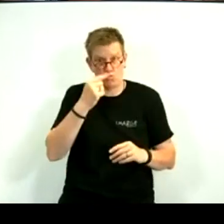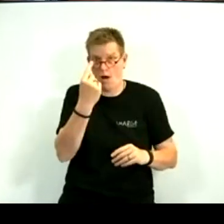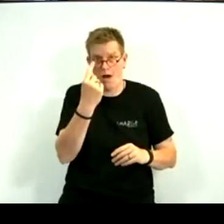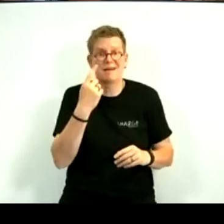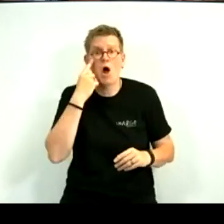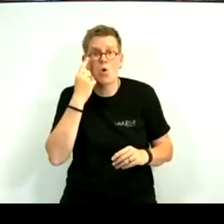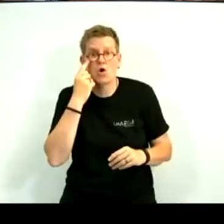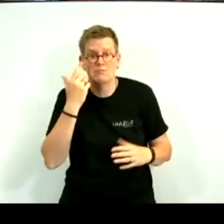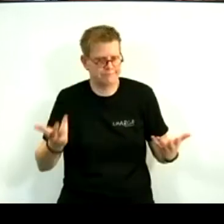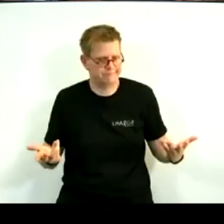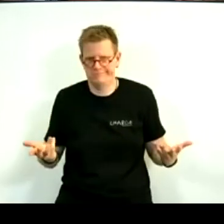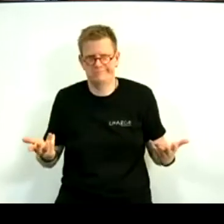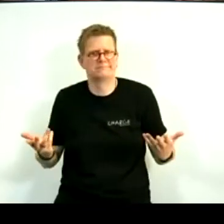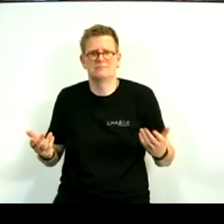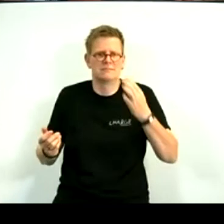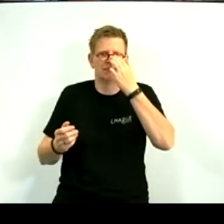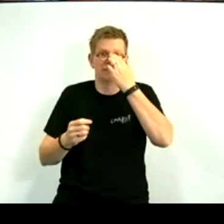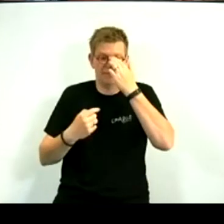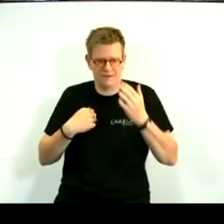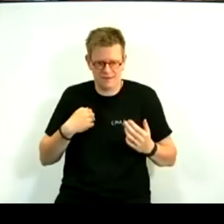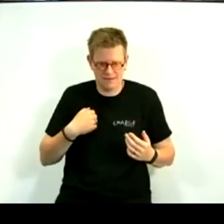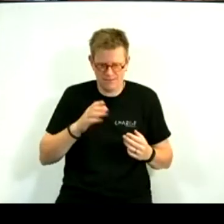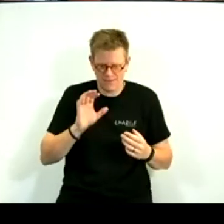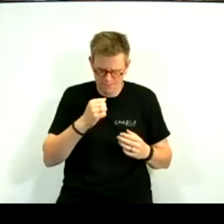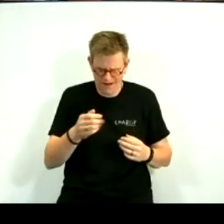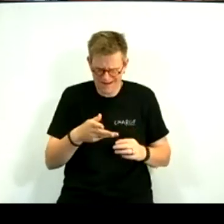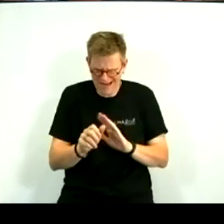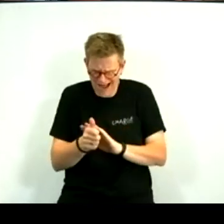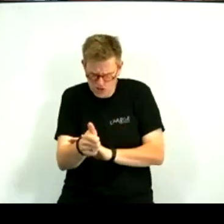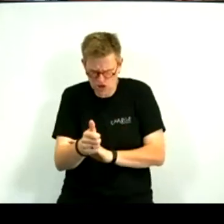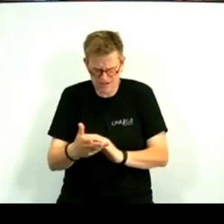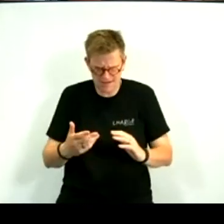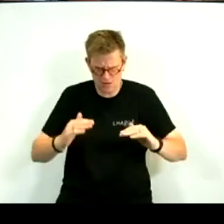vision anymore. So it's hard for me to know how high a step